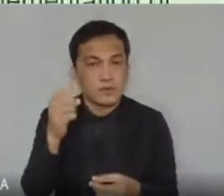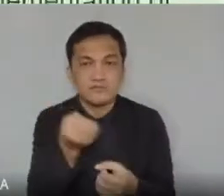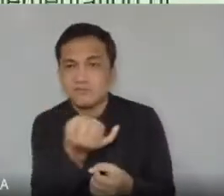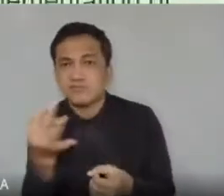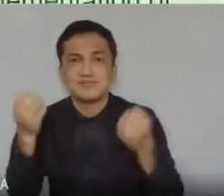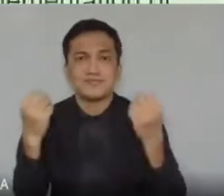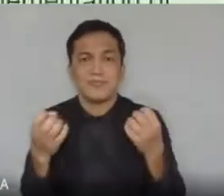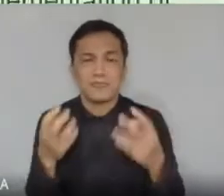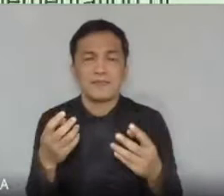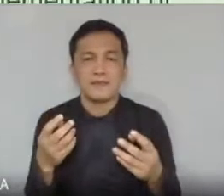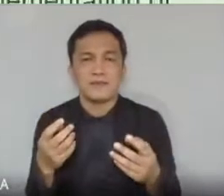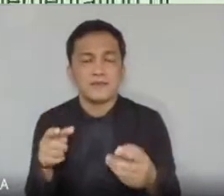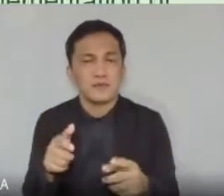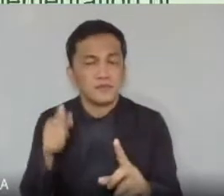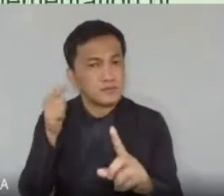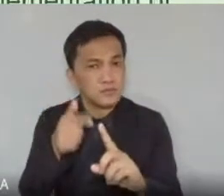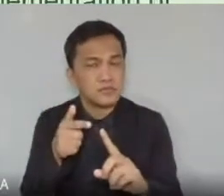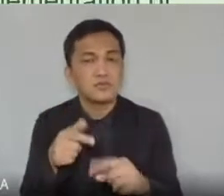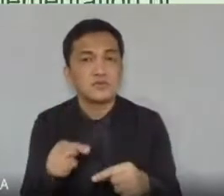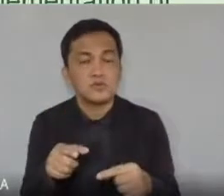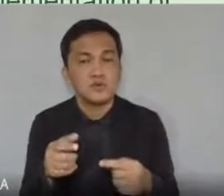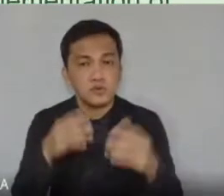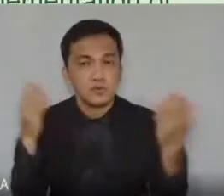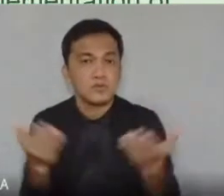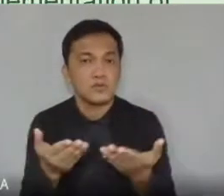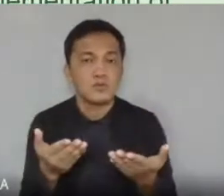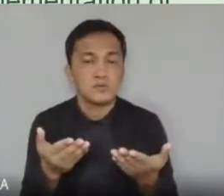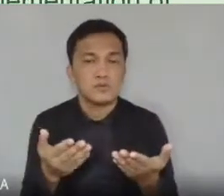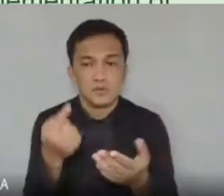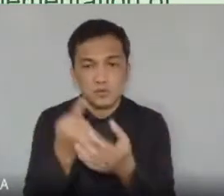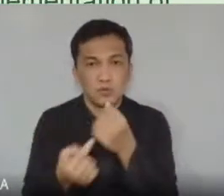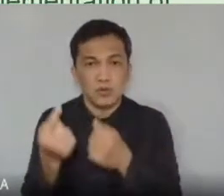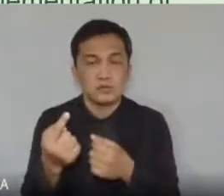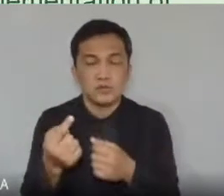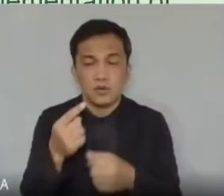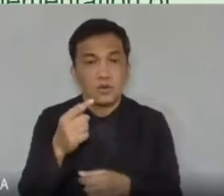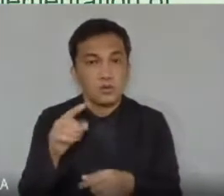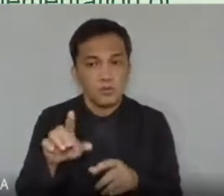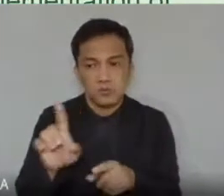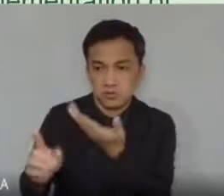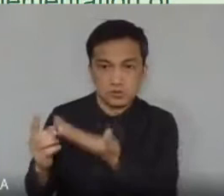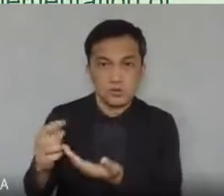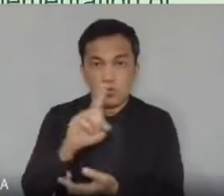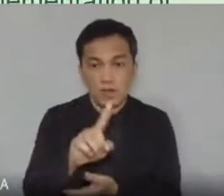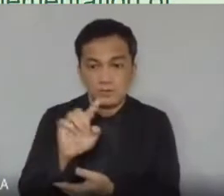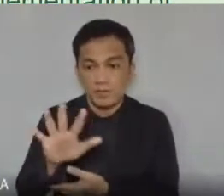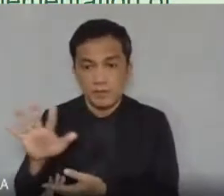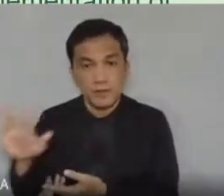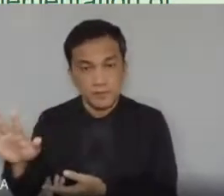give thanks to the call center agents to Smart PLDT, which allowed us to use their